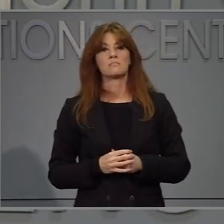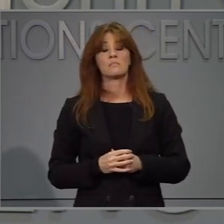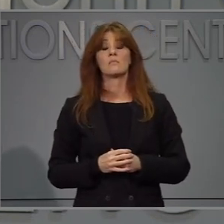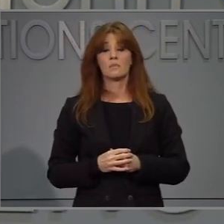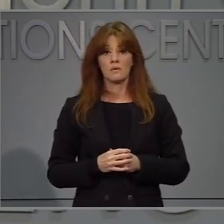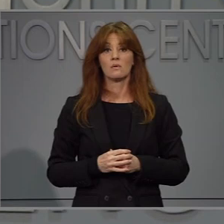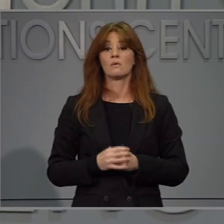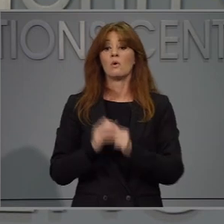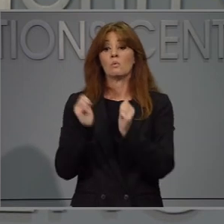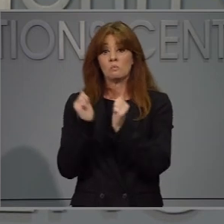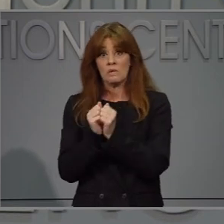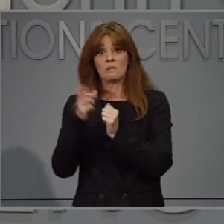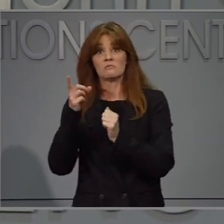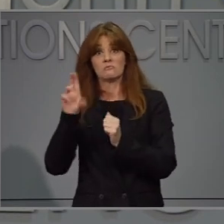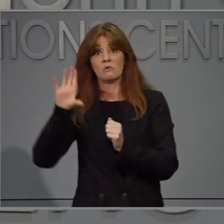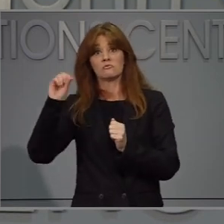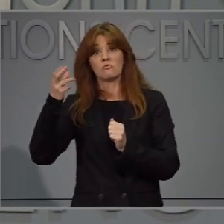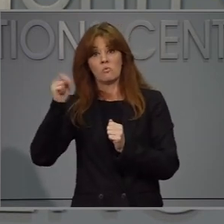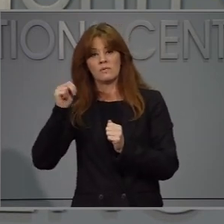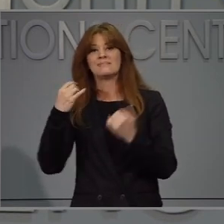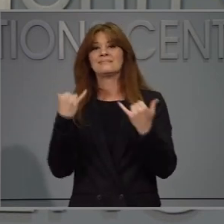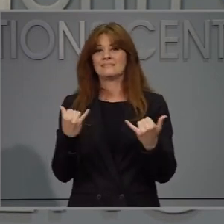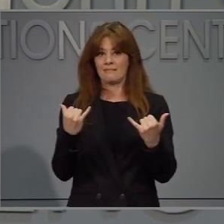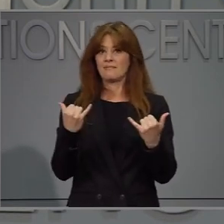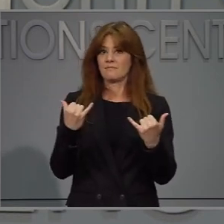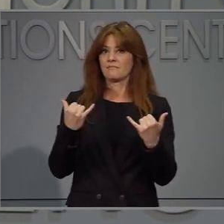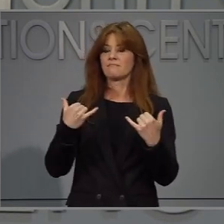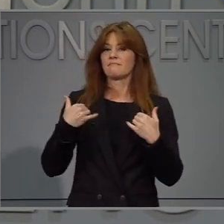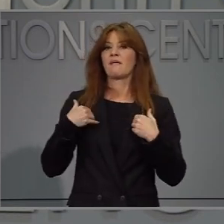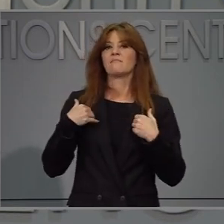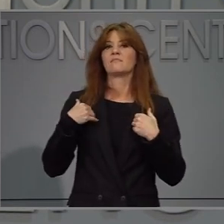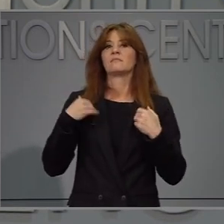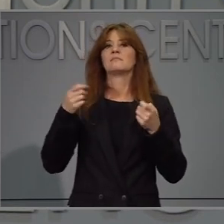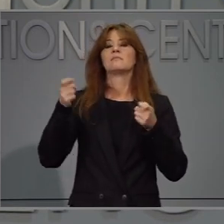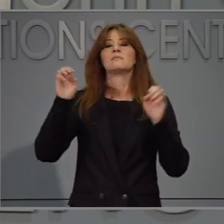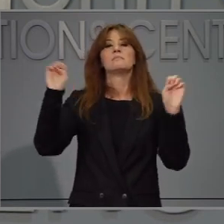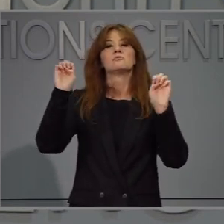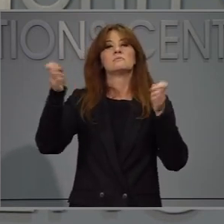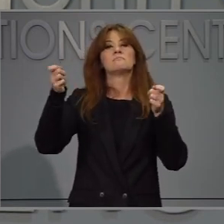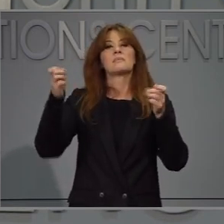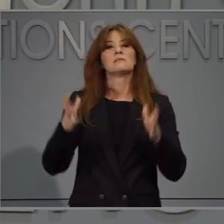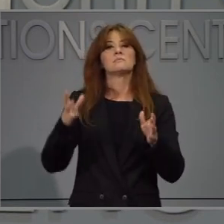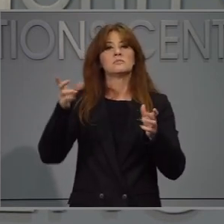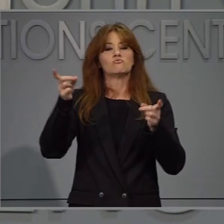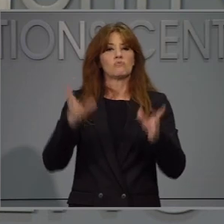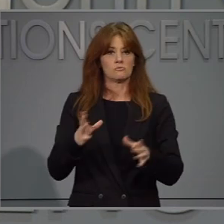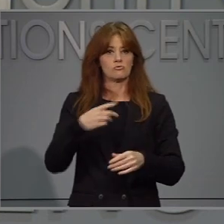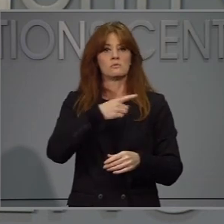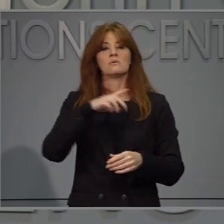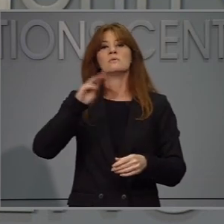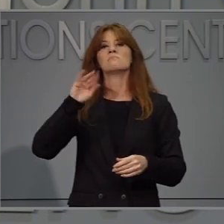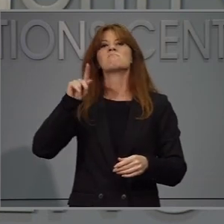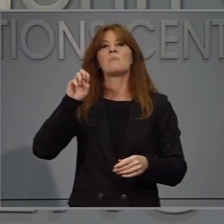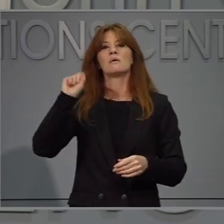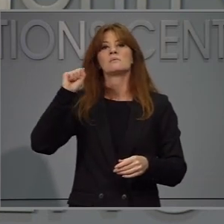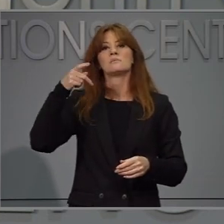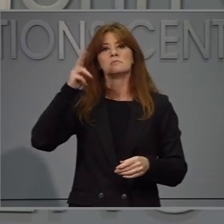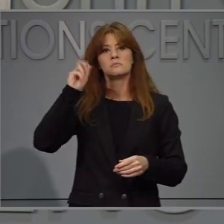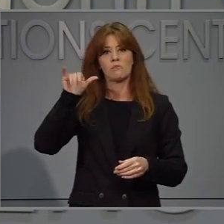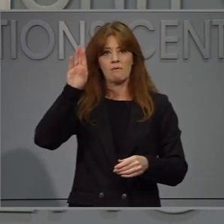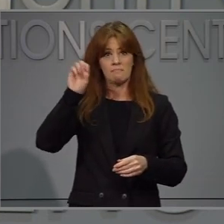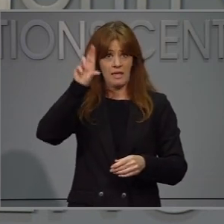Along with Dr. Cohen, with me today is our Emergency Management Director, Mike Sprayberry.